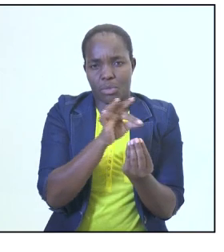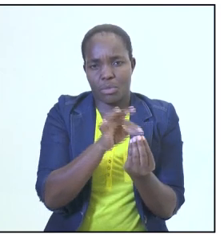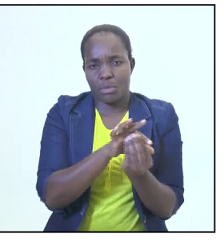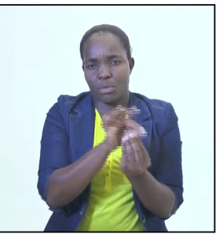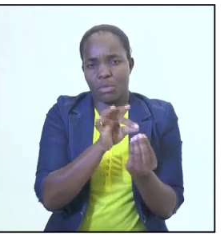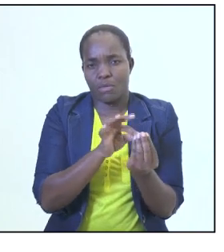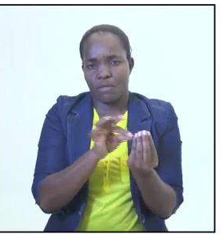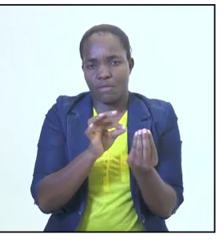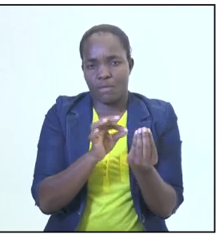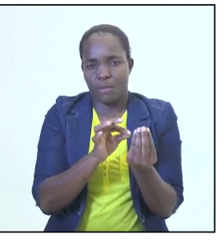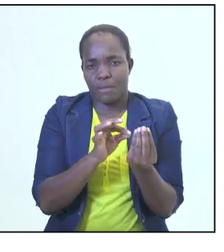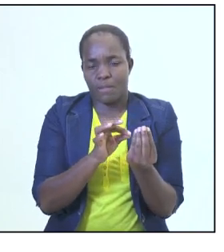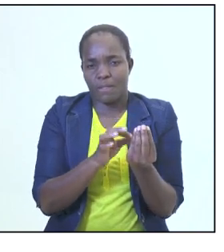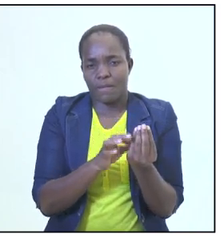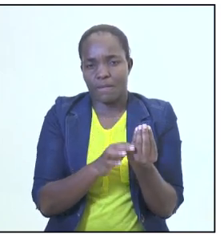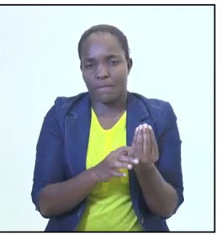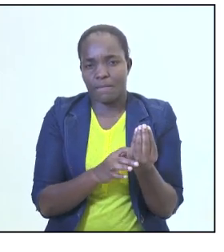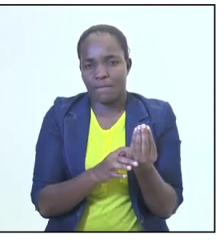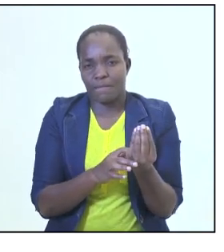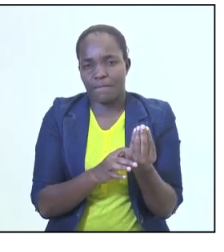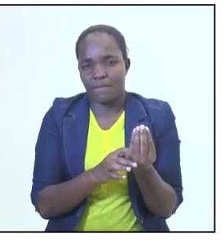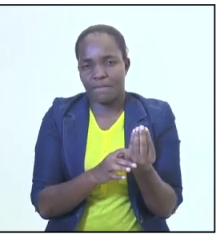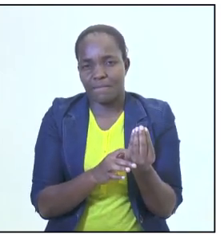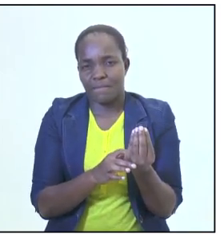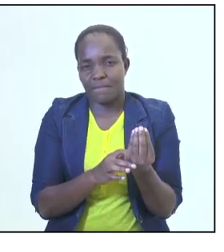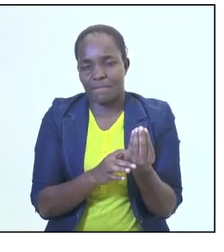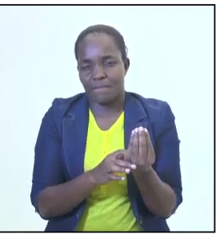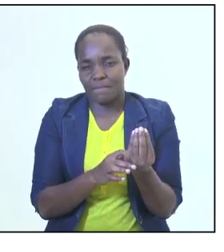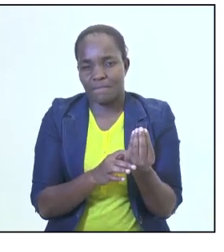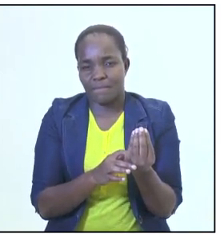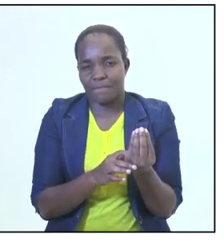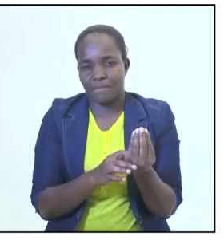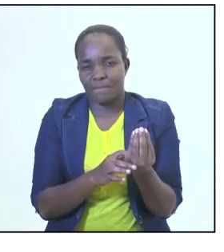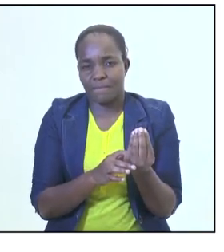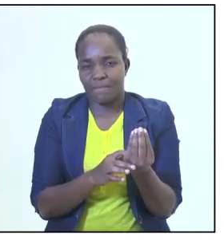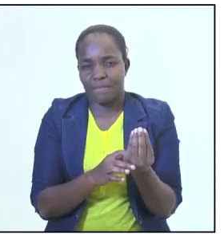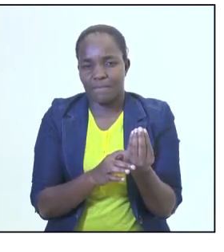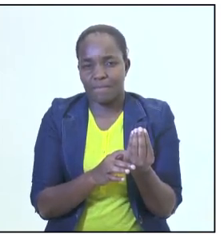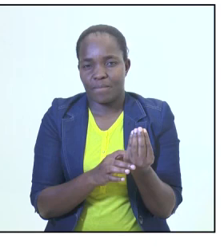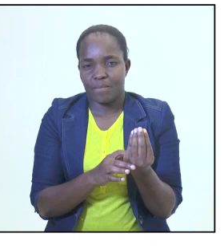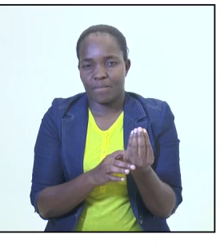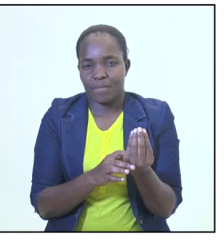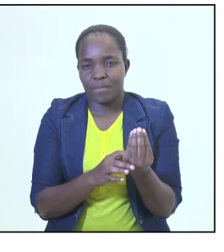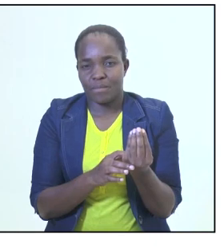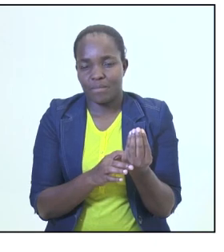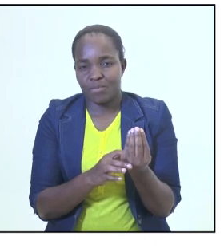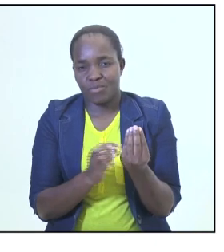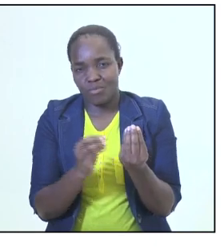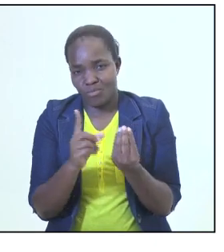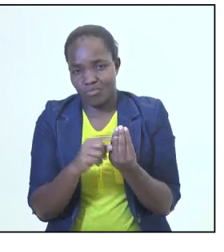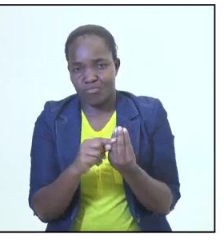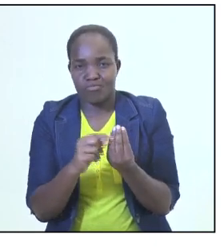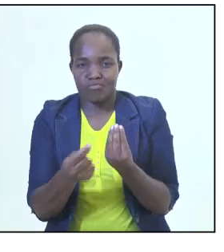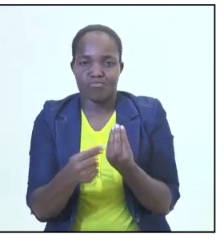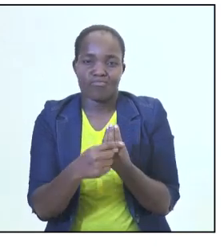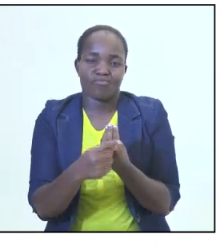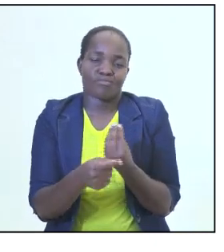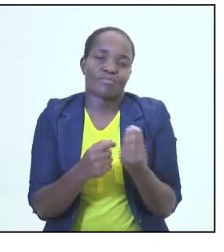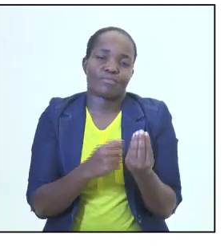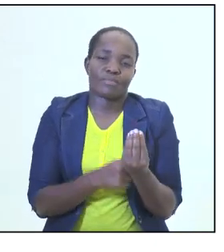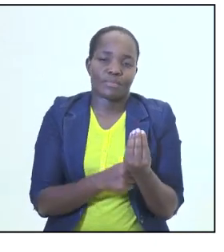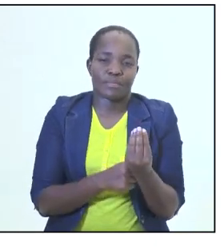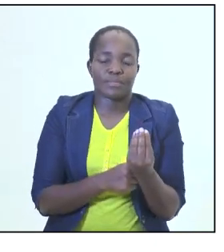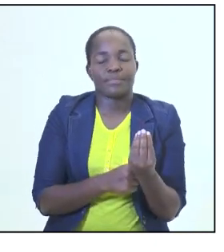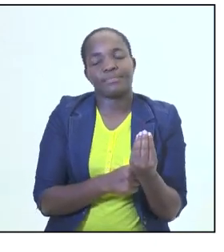the yellow powderish anther at the tip of it. The term stamen refers to both the filament